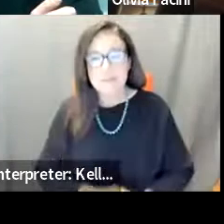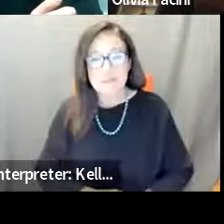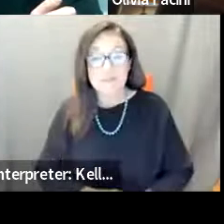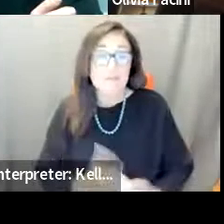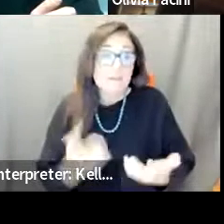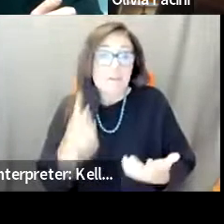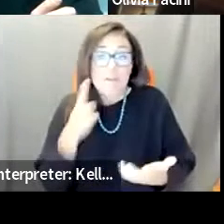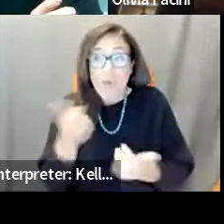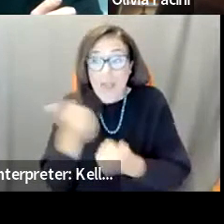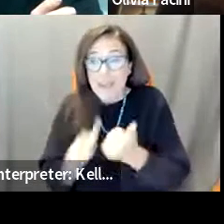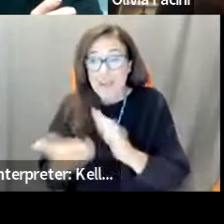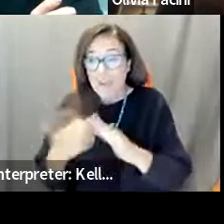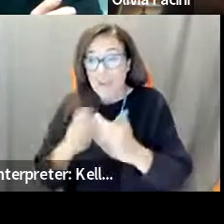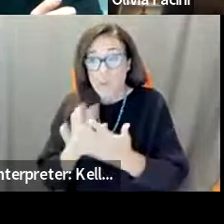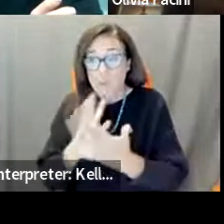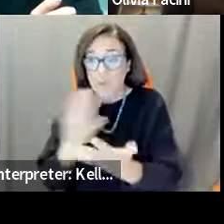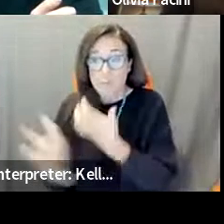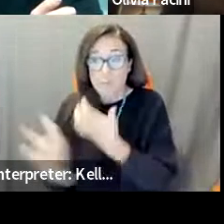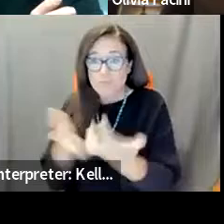need.